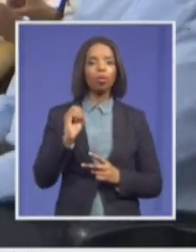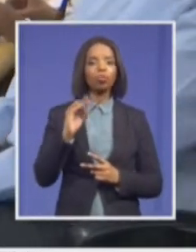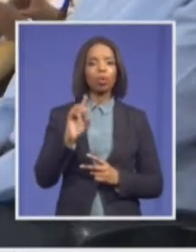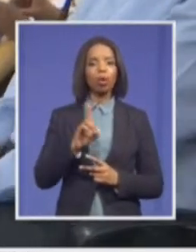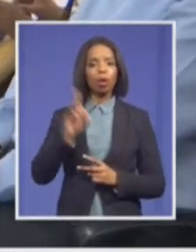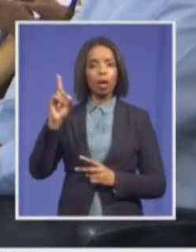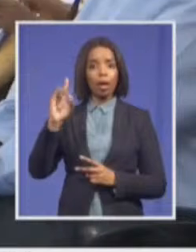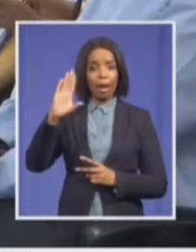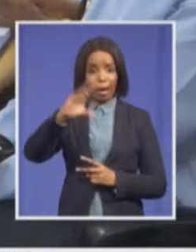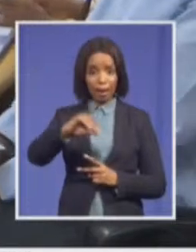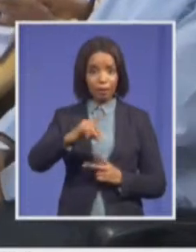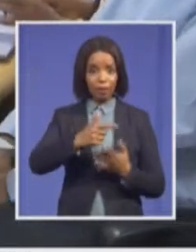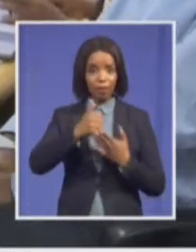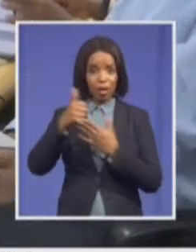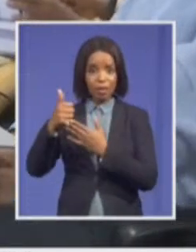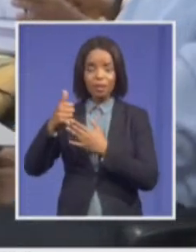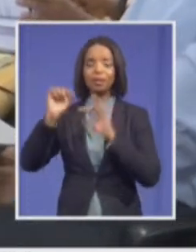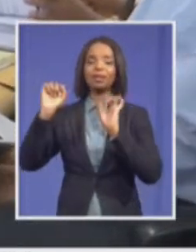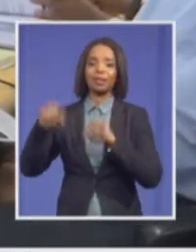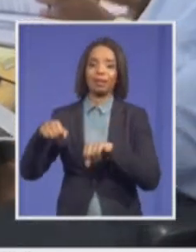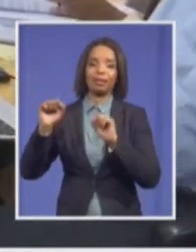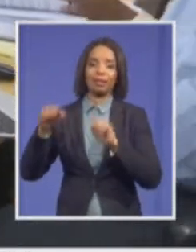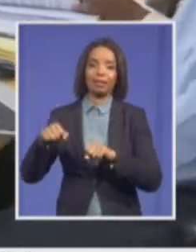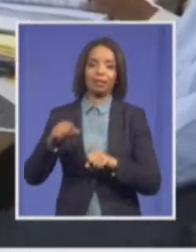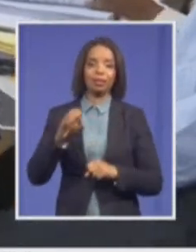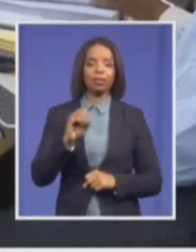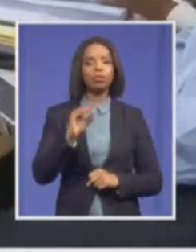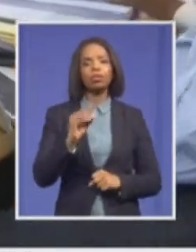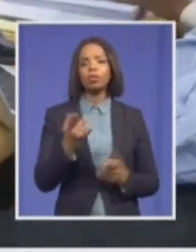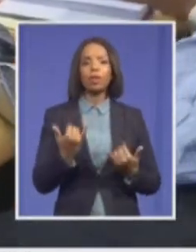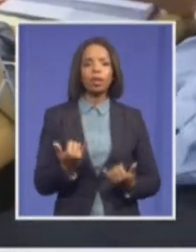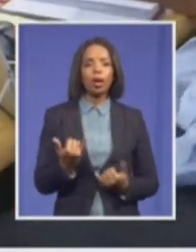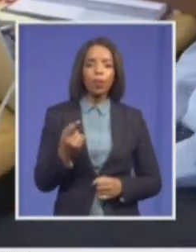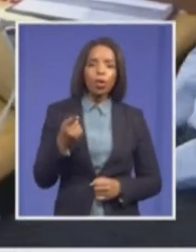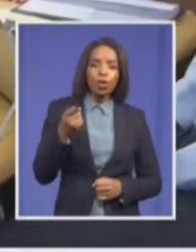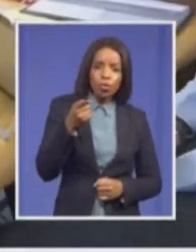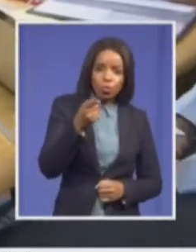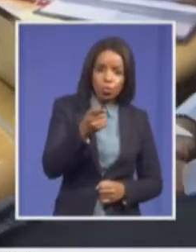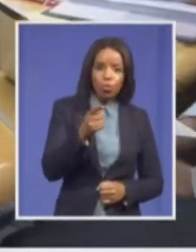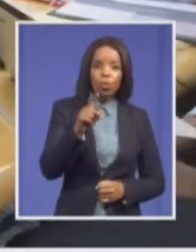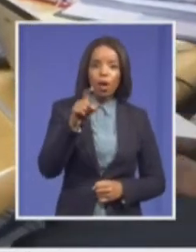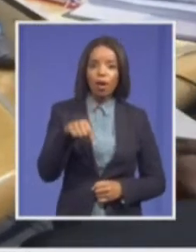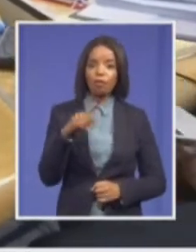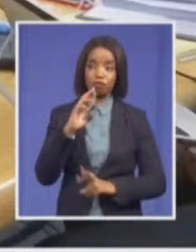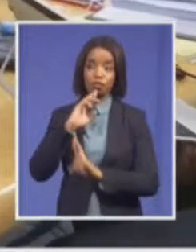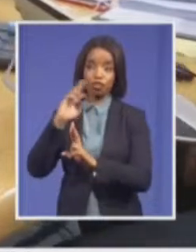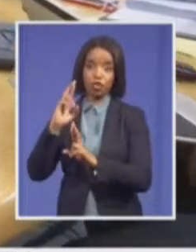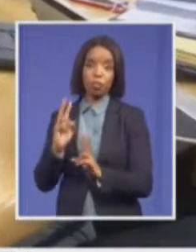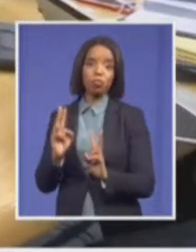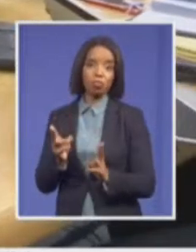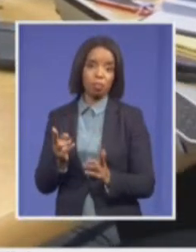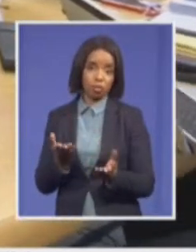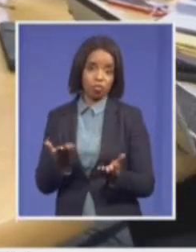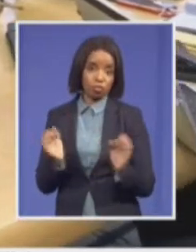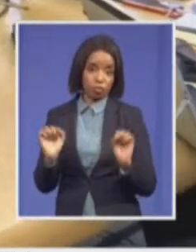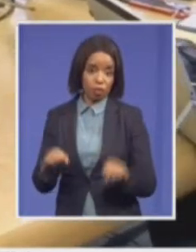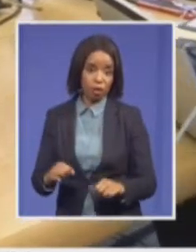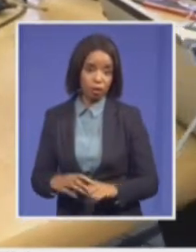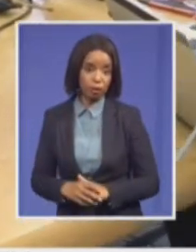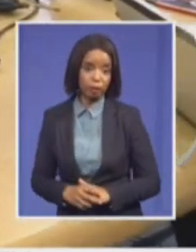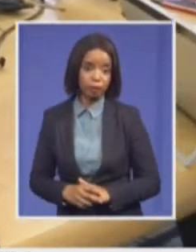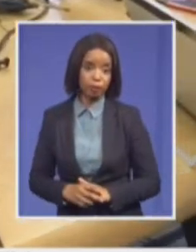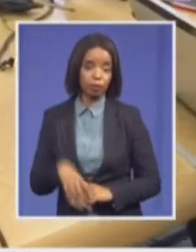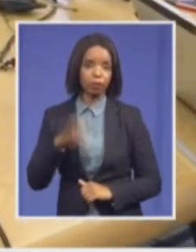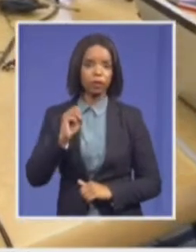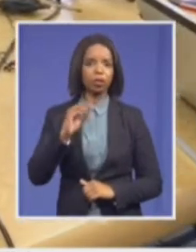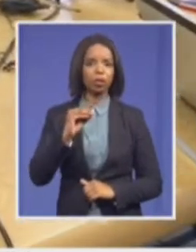naturally, you then have to respond and give sort of, your vision. Can you begin to read your response?